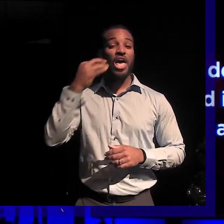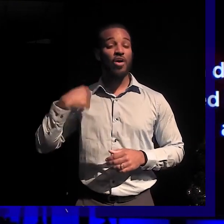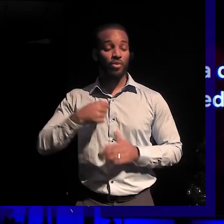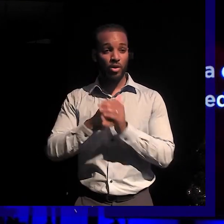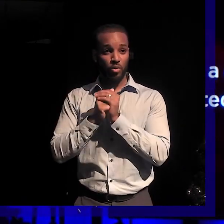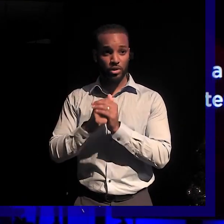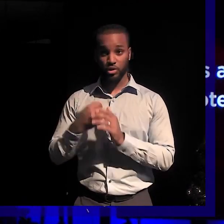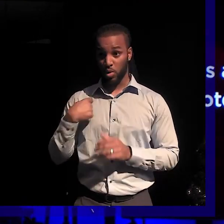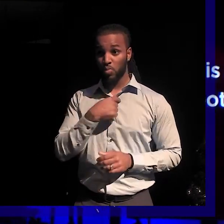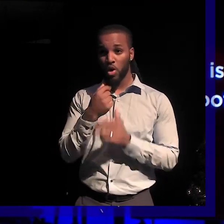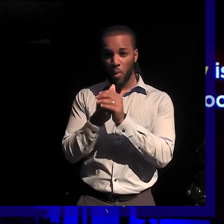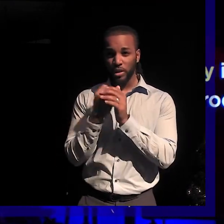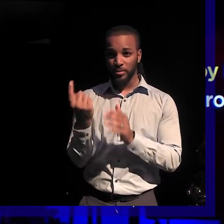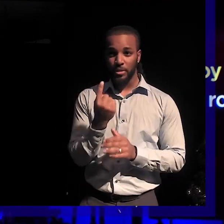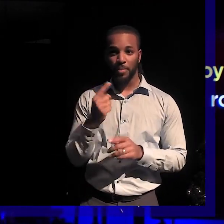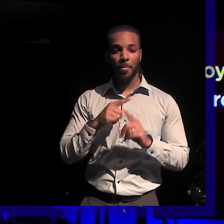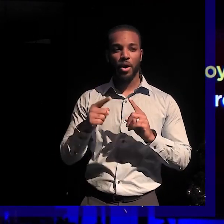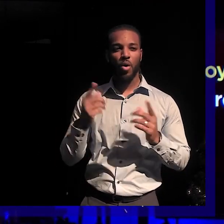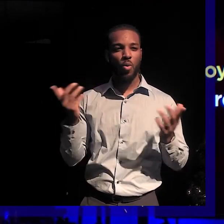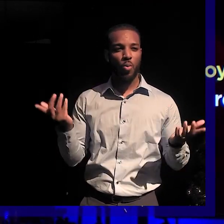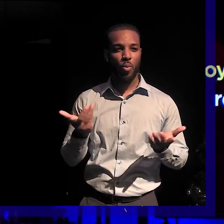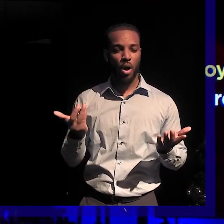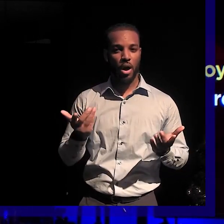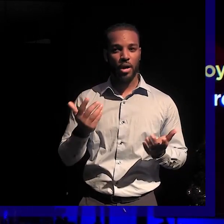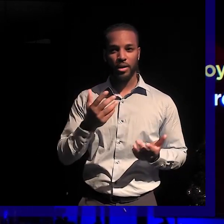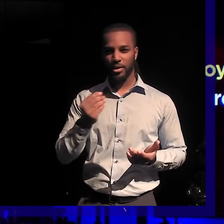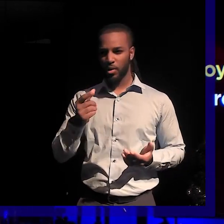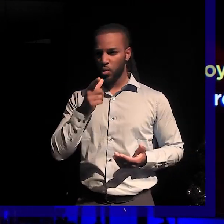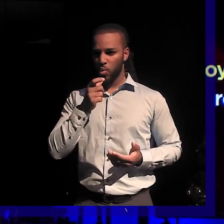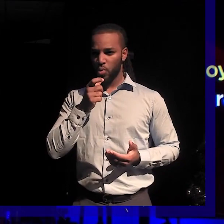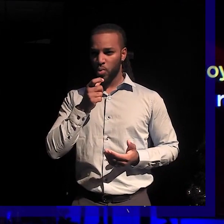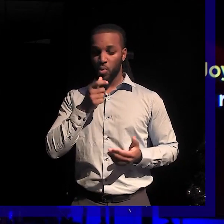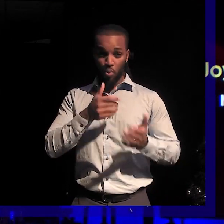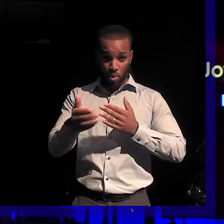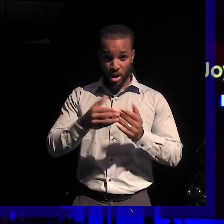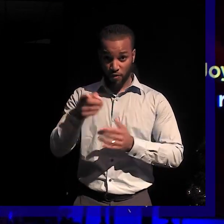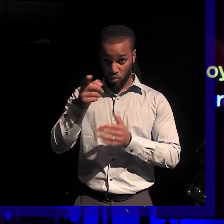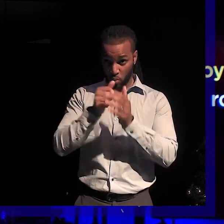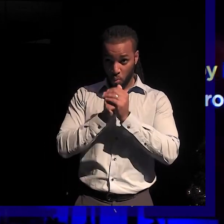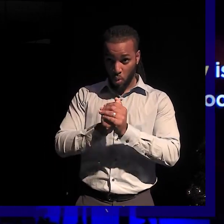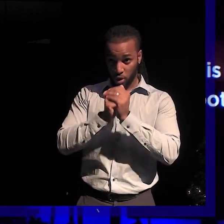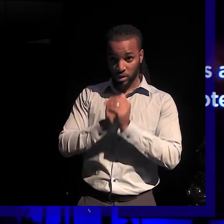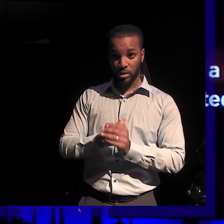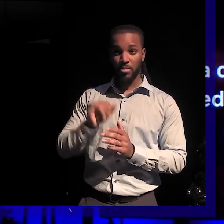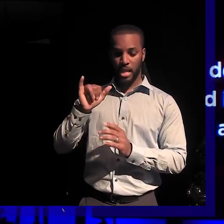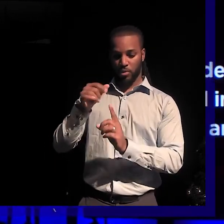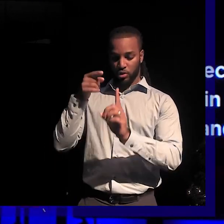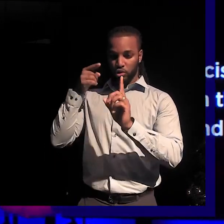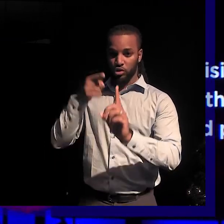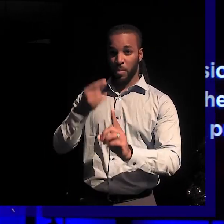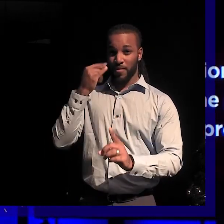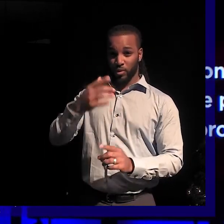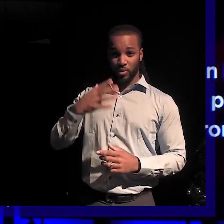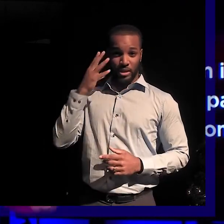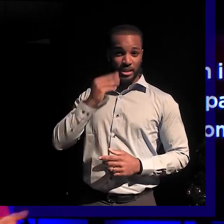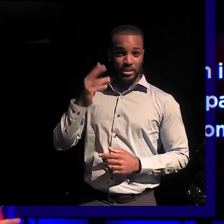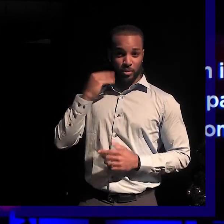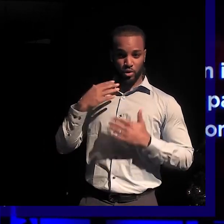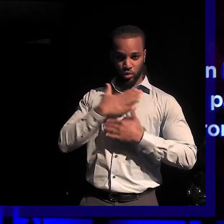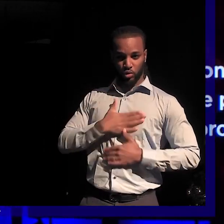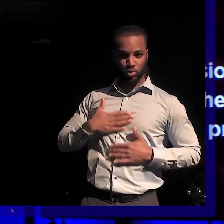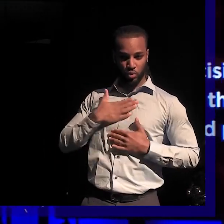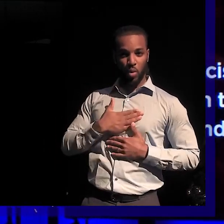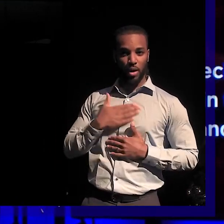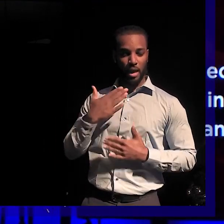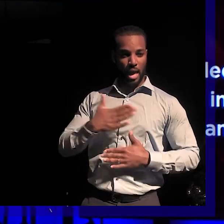are worshiping. It's a matter of what or who we worship, and what or who you worship. What you give worth to determines whether you experience worth and joy in life.